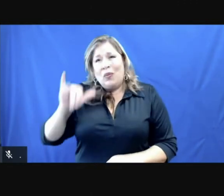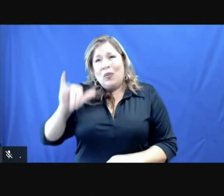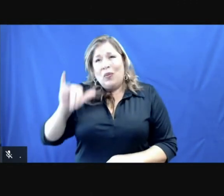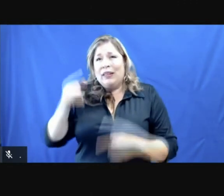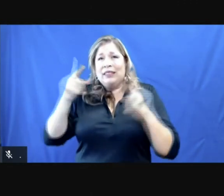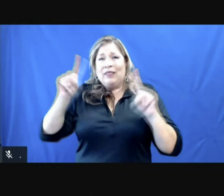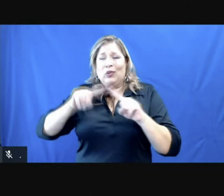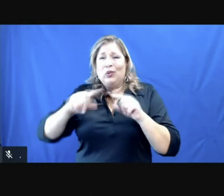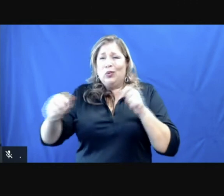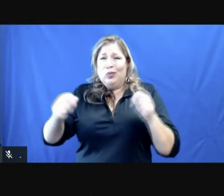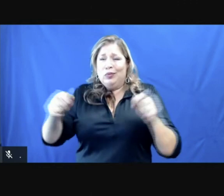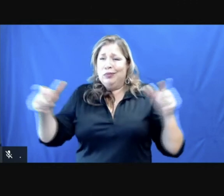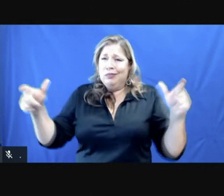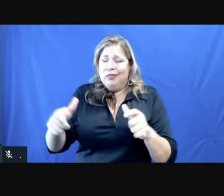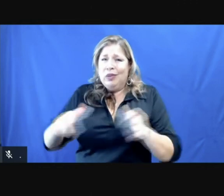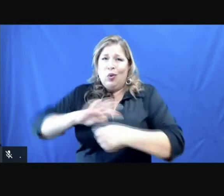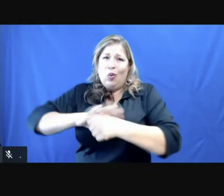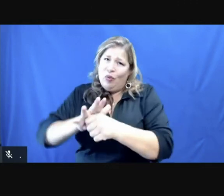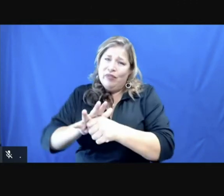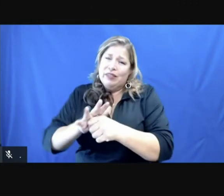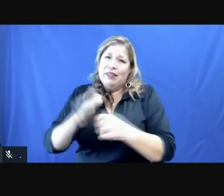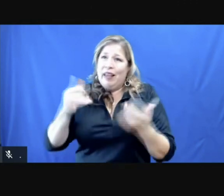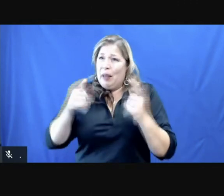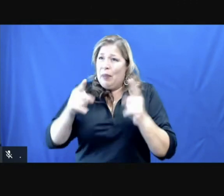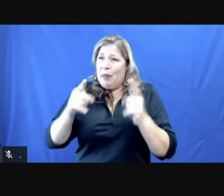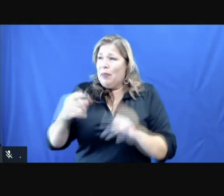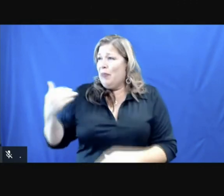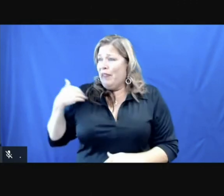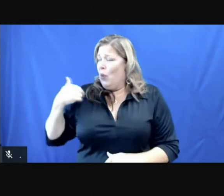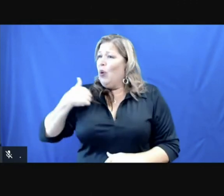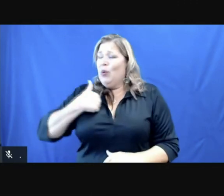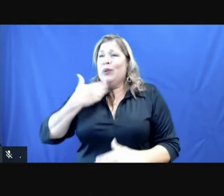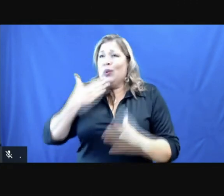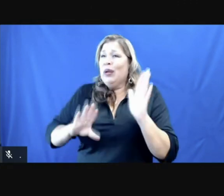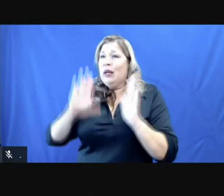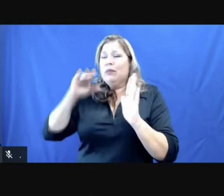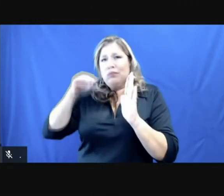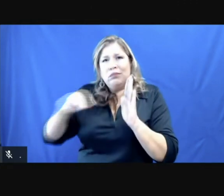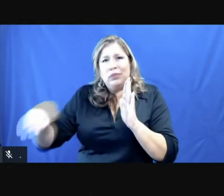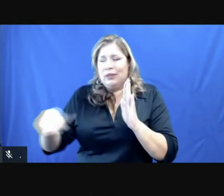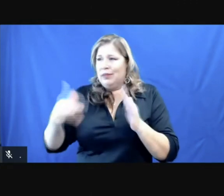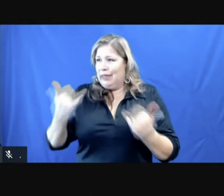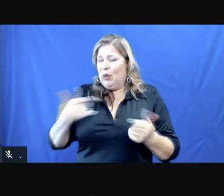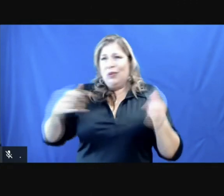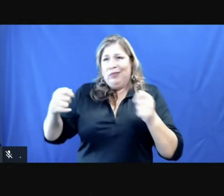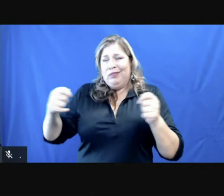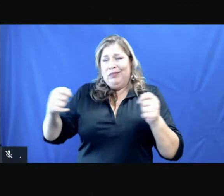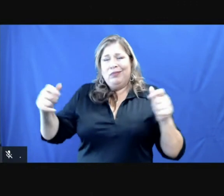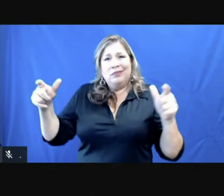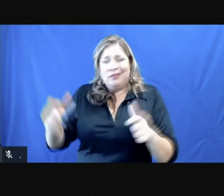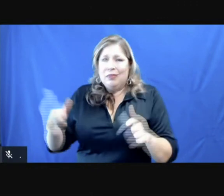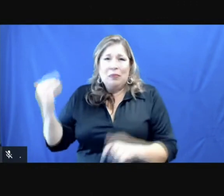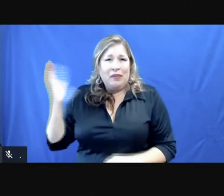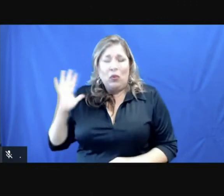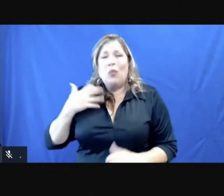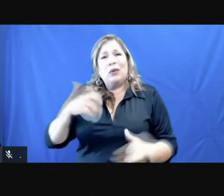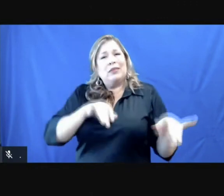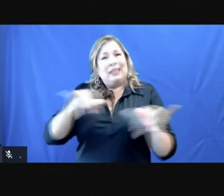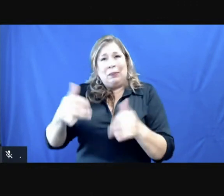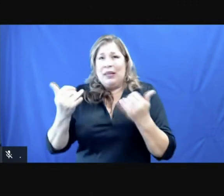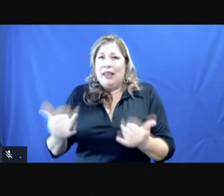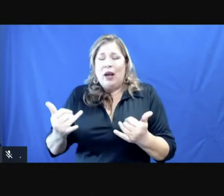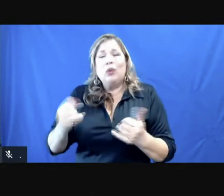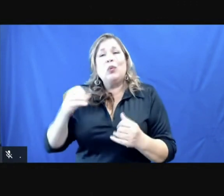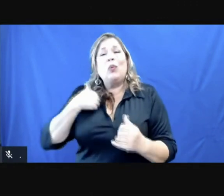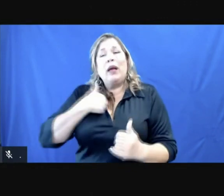really emphasizing along this continuum of stay-at-home orders that this is a phase in that, and it's in a limited way